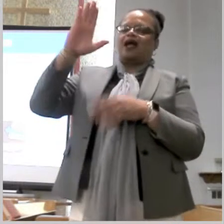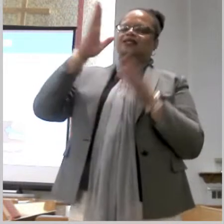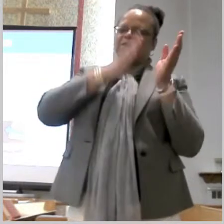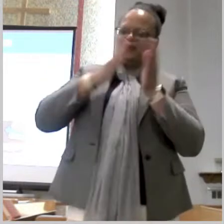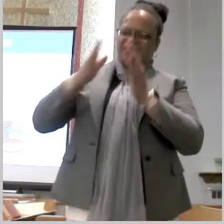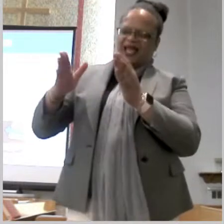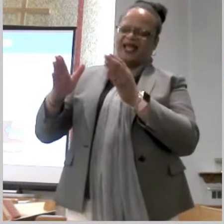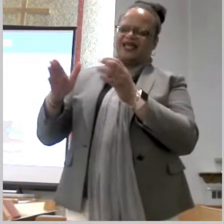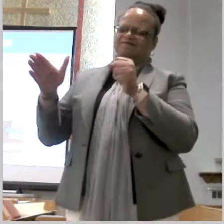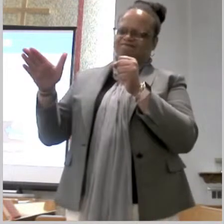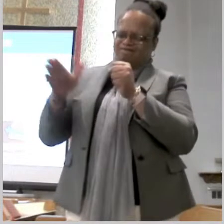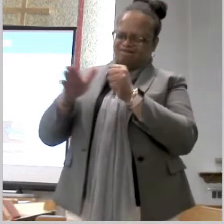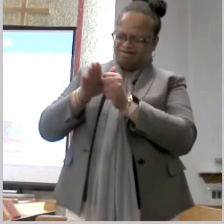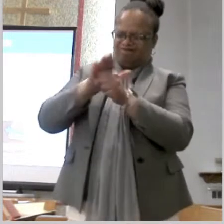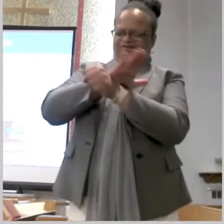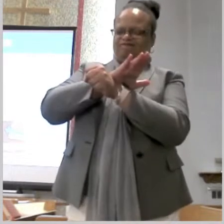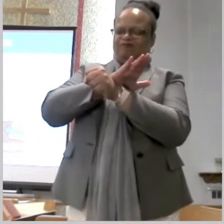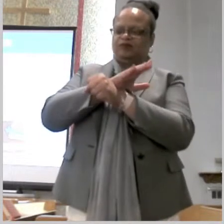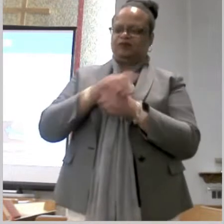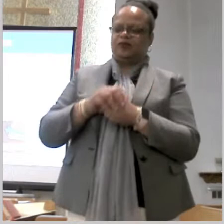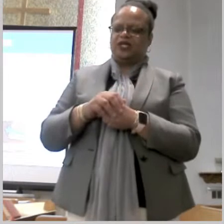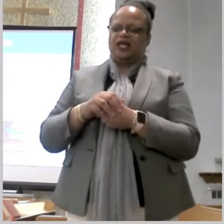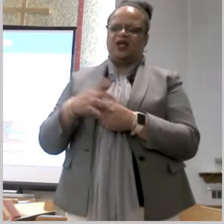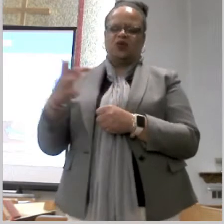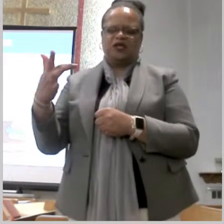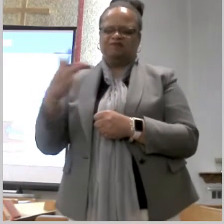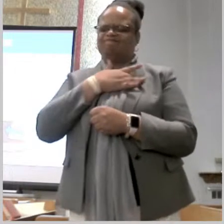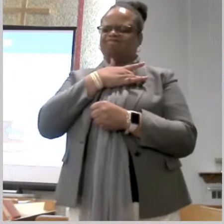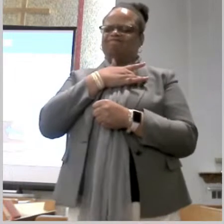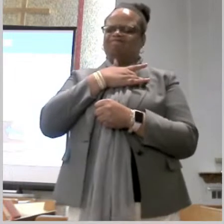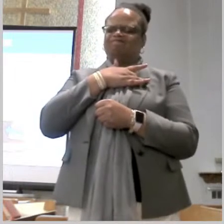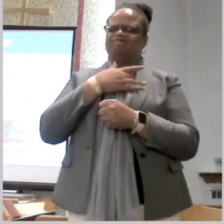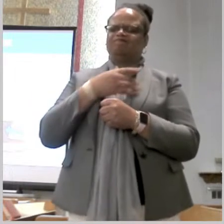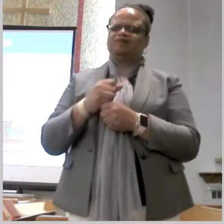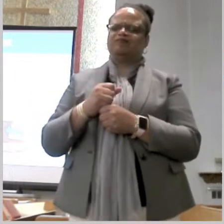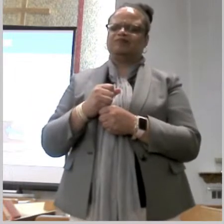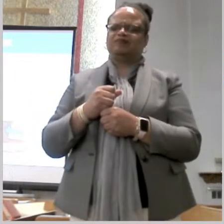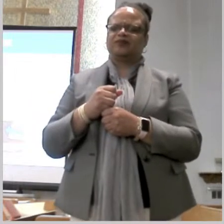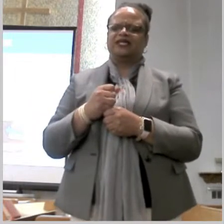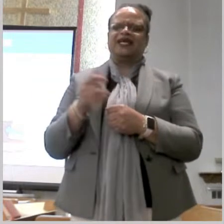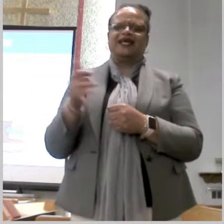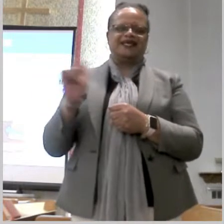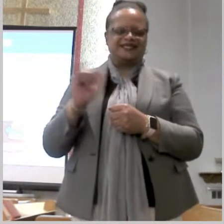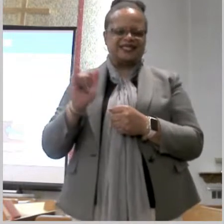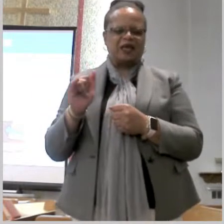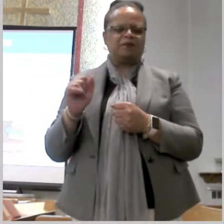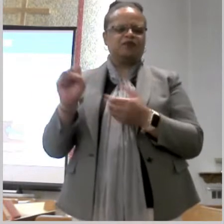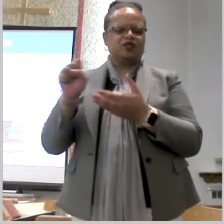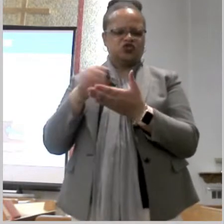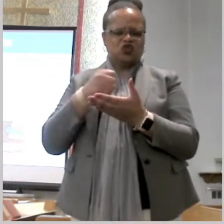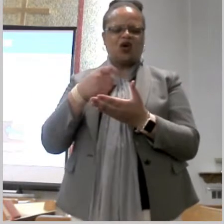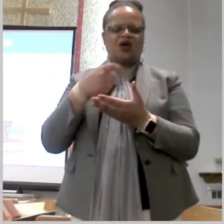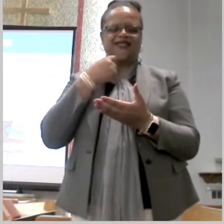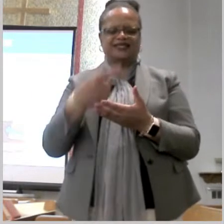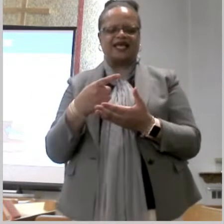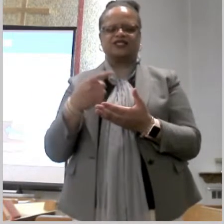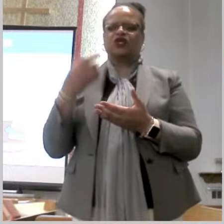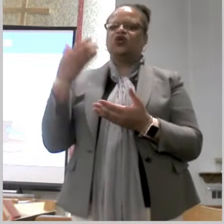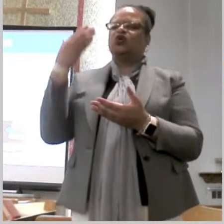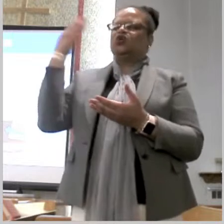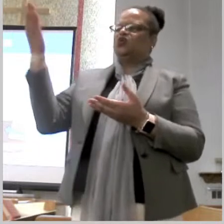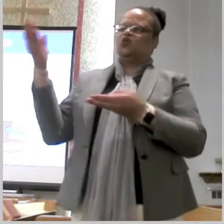so thankful and impacted that we may, just as even the song was singing, you gave it all, you've